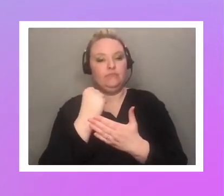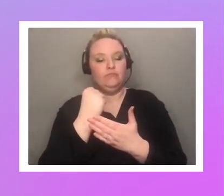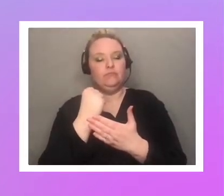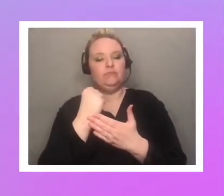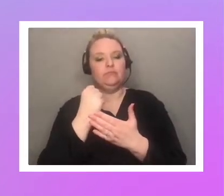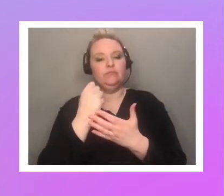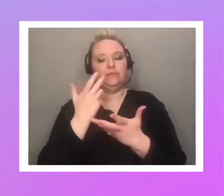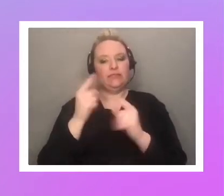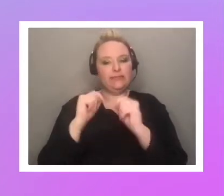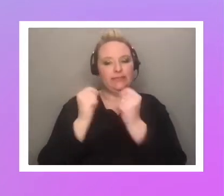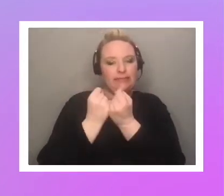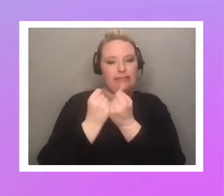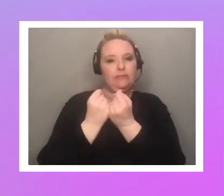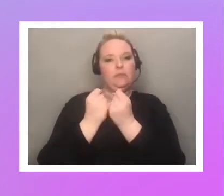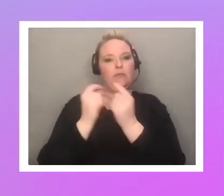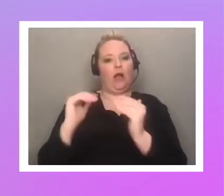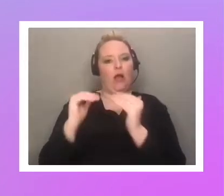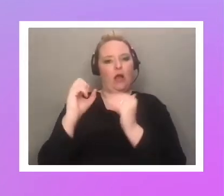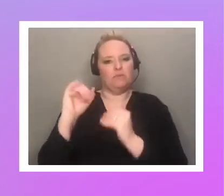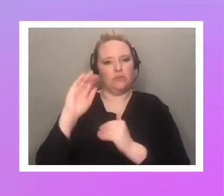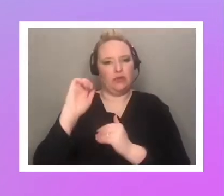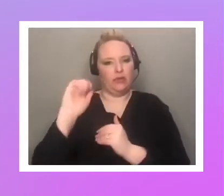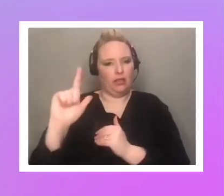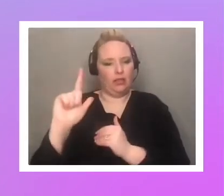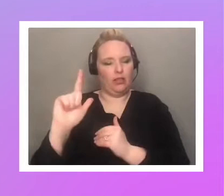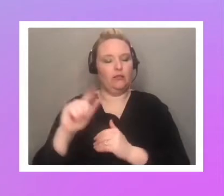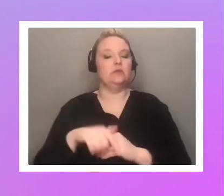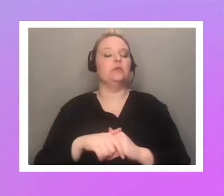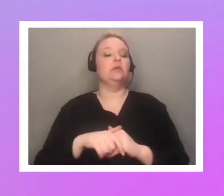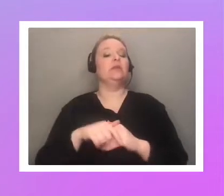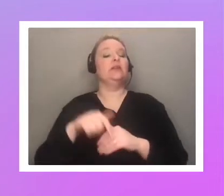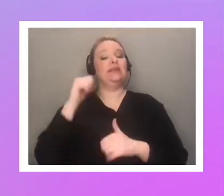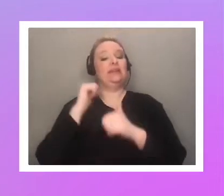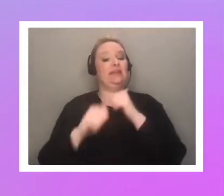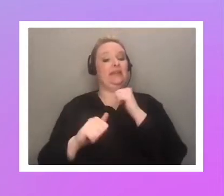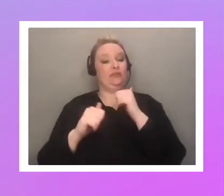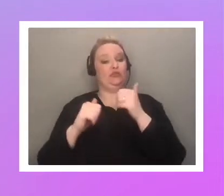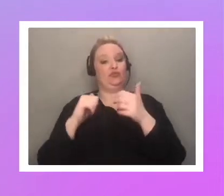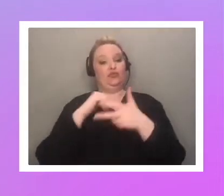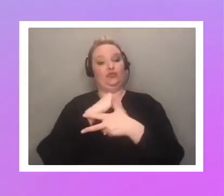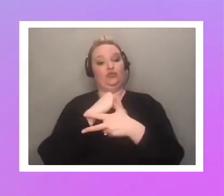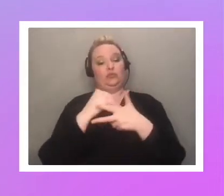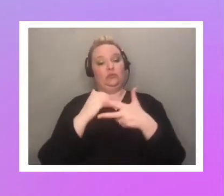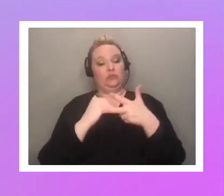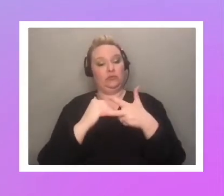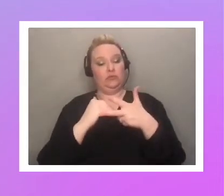with your team's upskilling. Each of these steps are